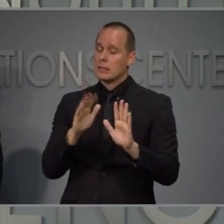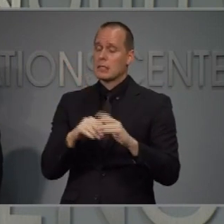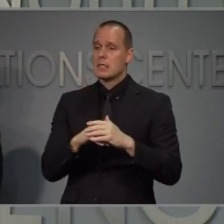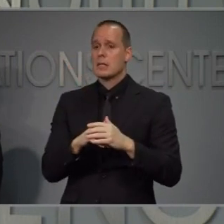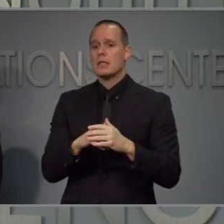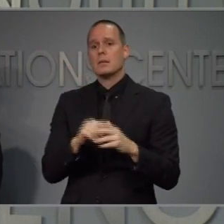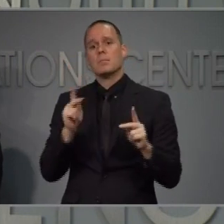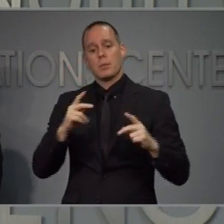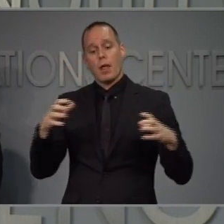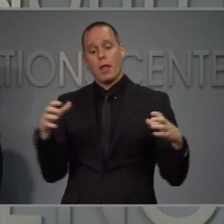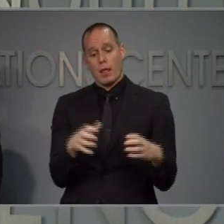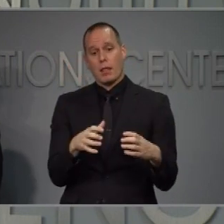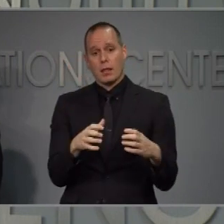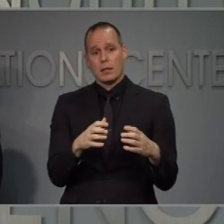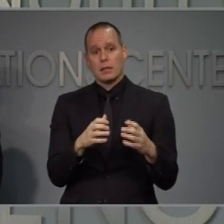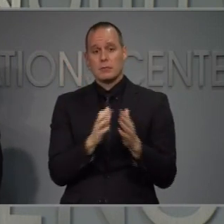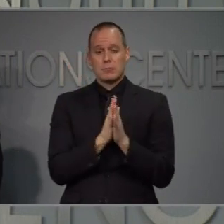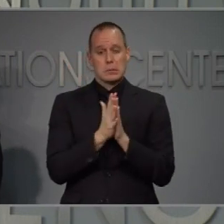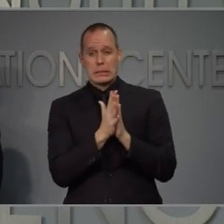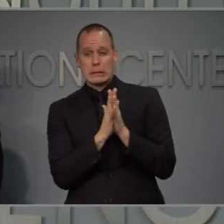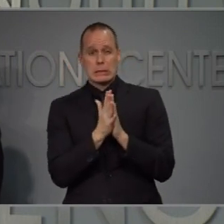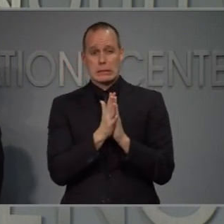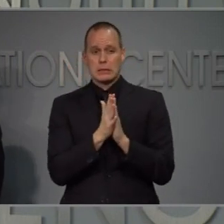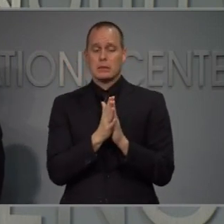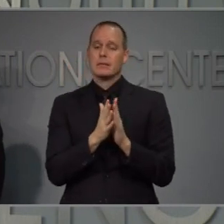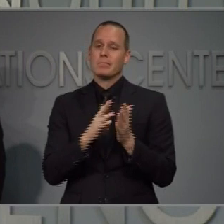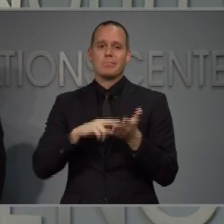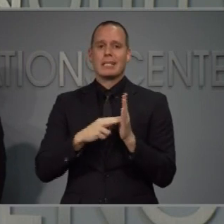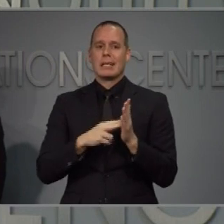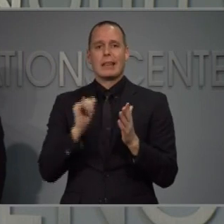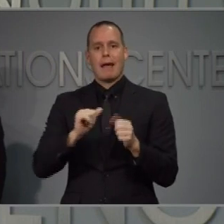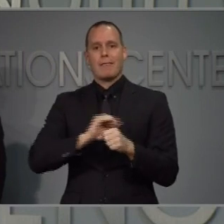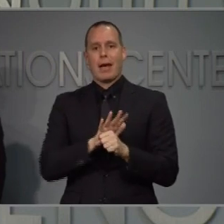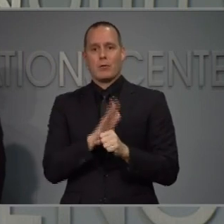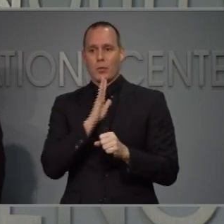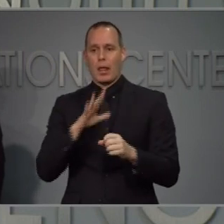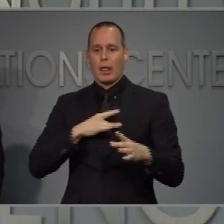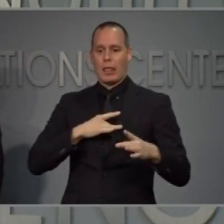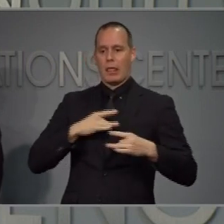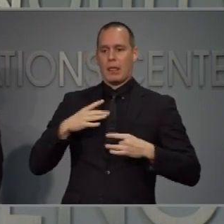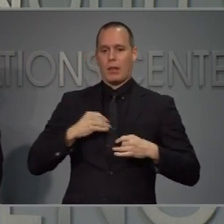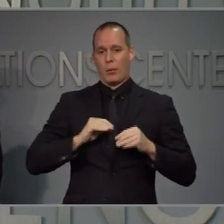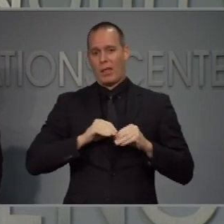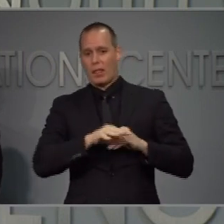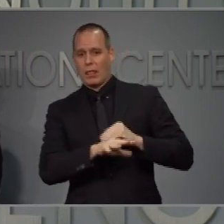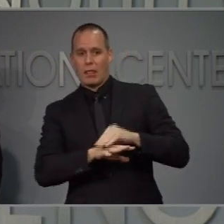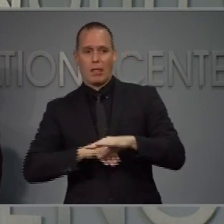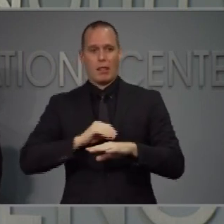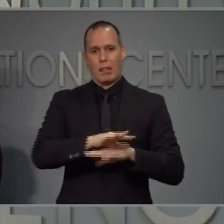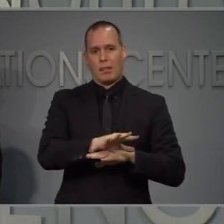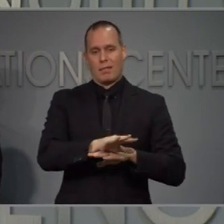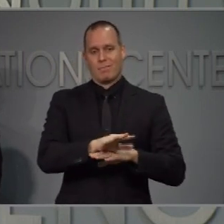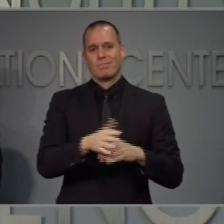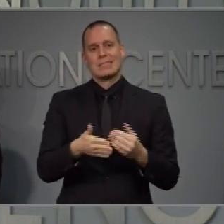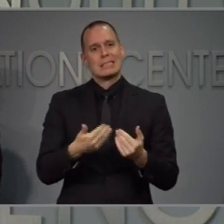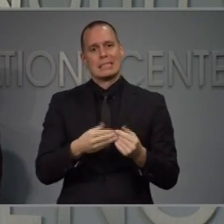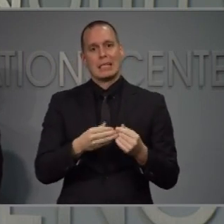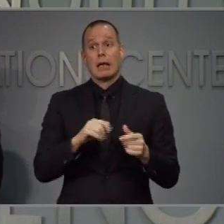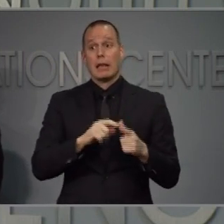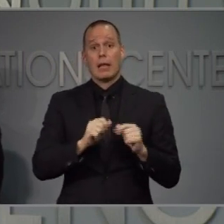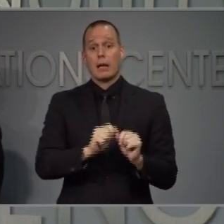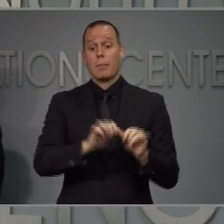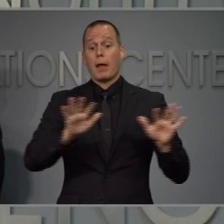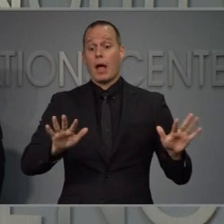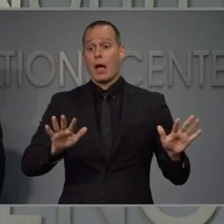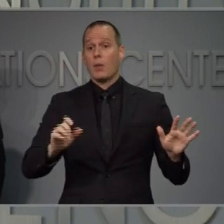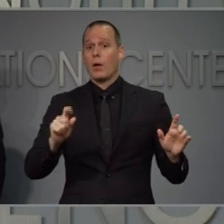are gathered together and close together, there is a much better chance of the virus spreading among people in